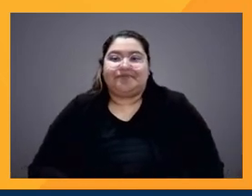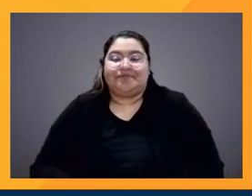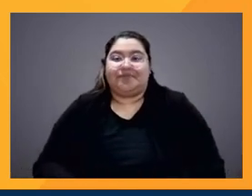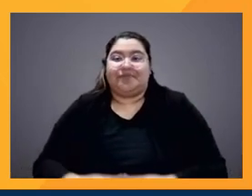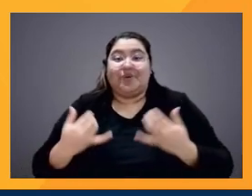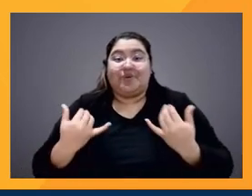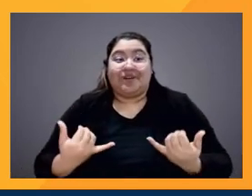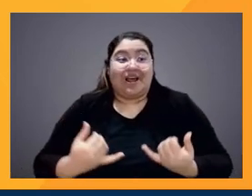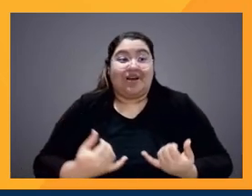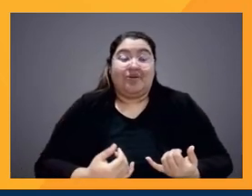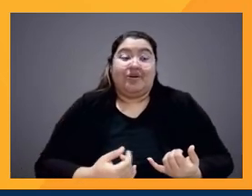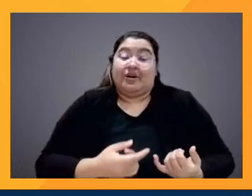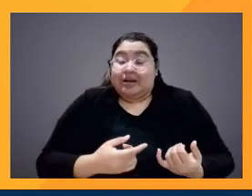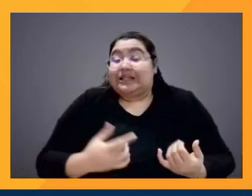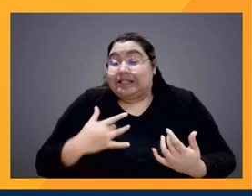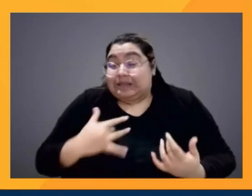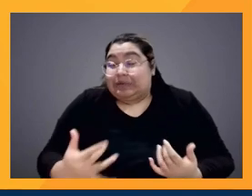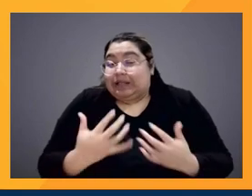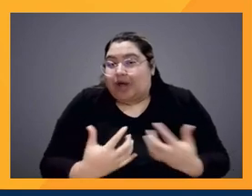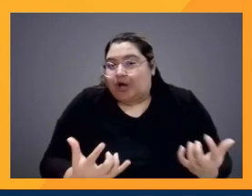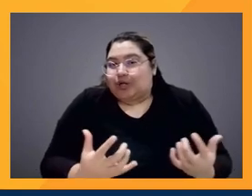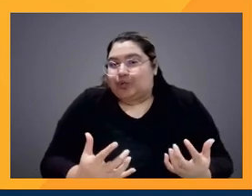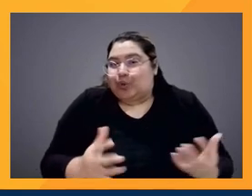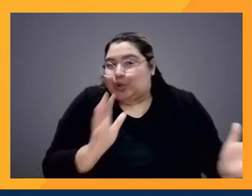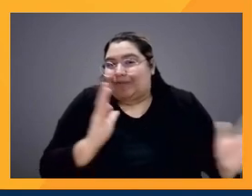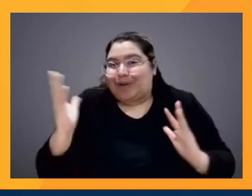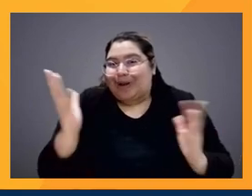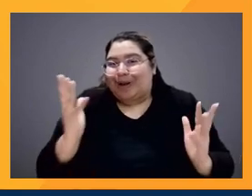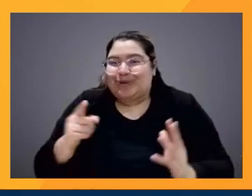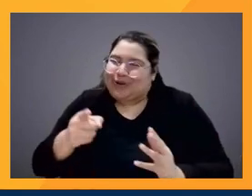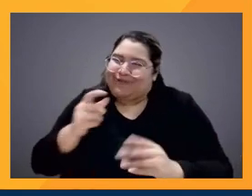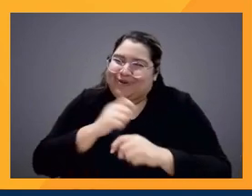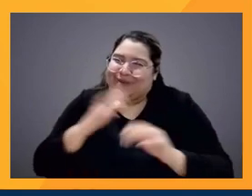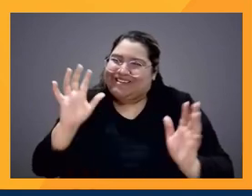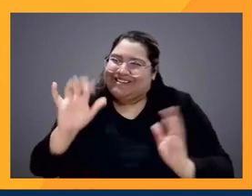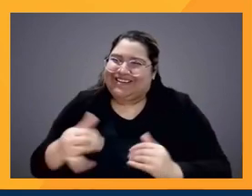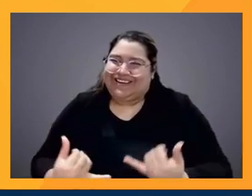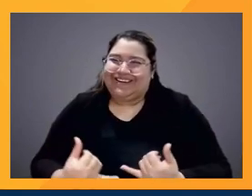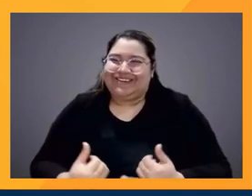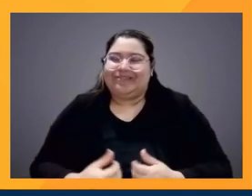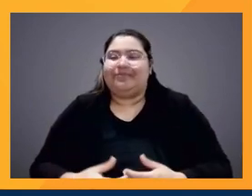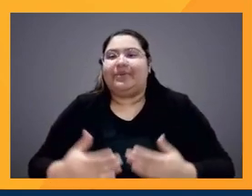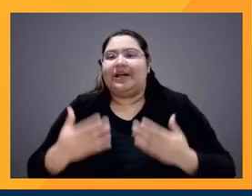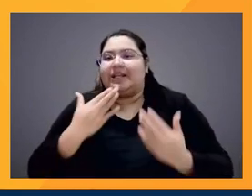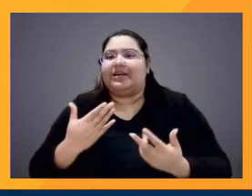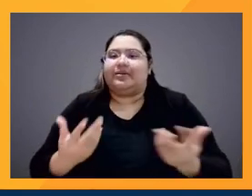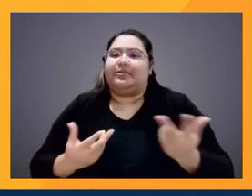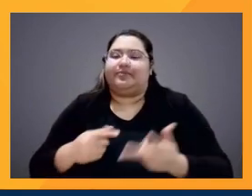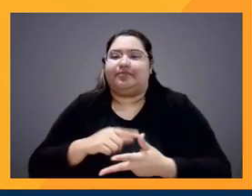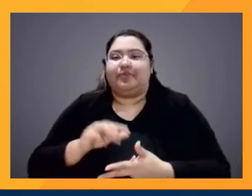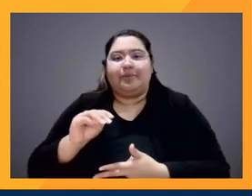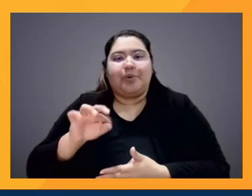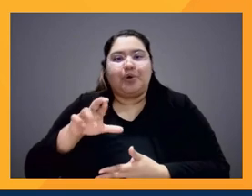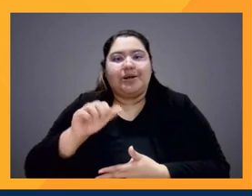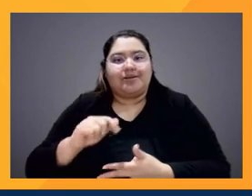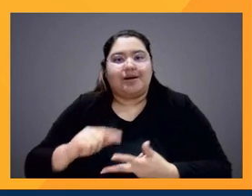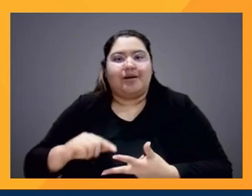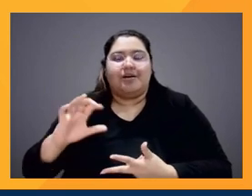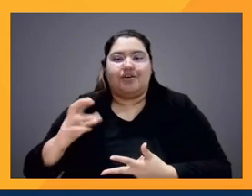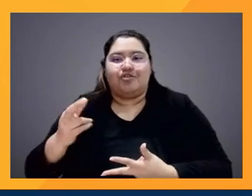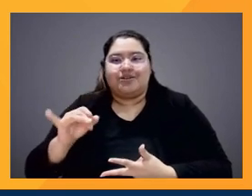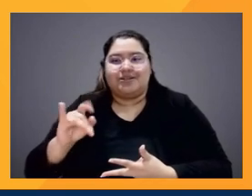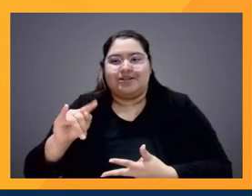this make my mom's life easier or not? And that, I mean, like, I don't overthink it, right? What inspires me to